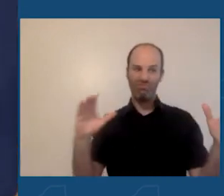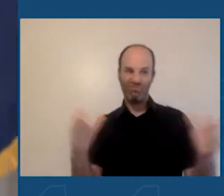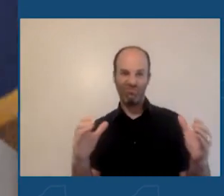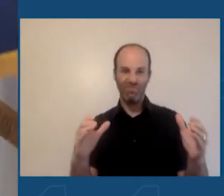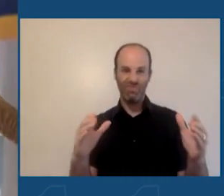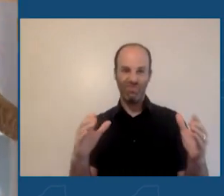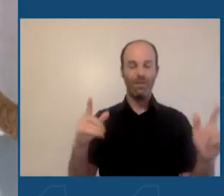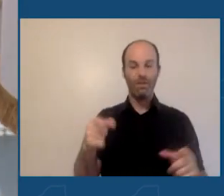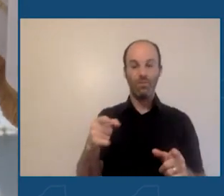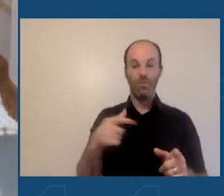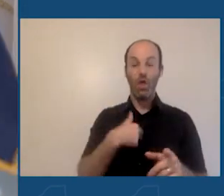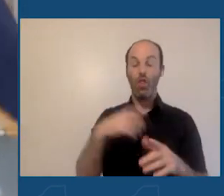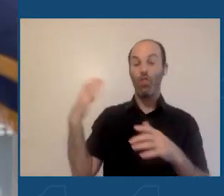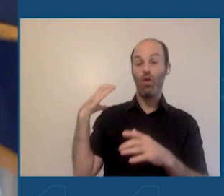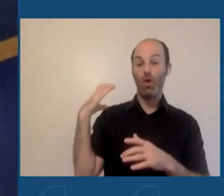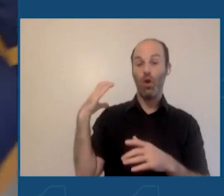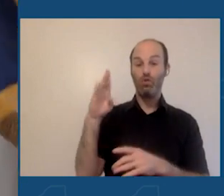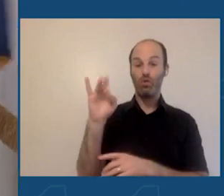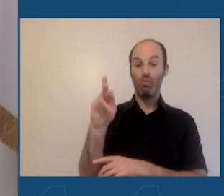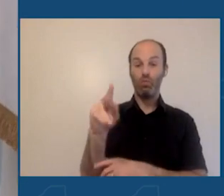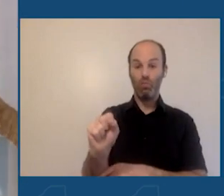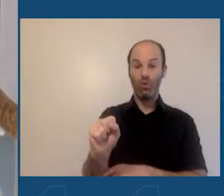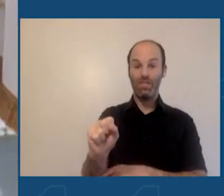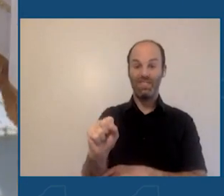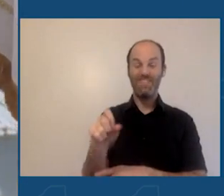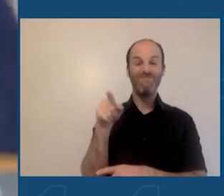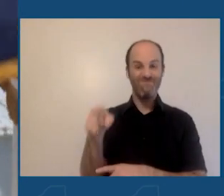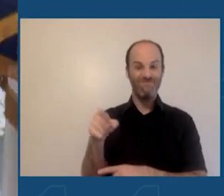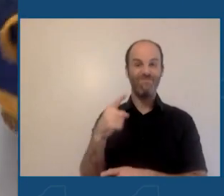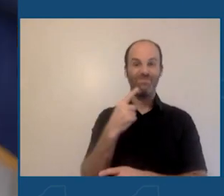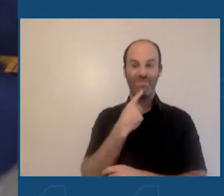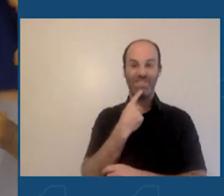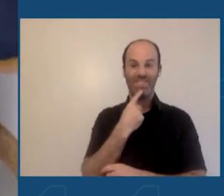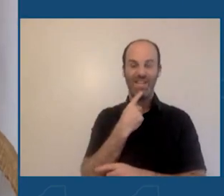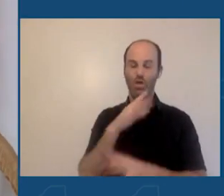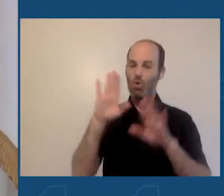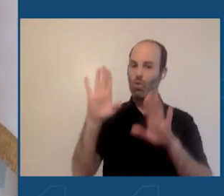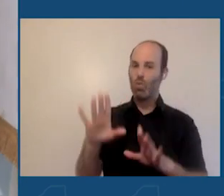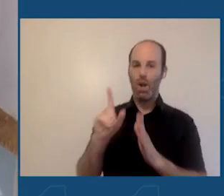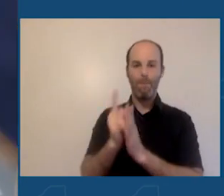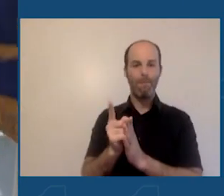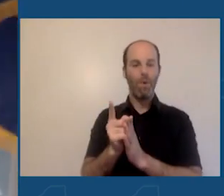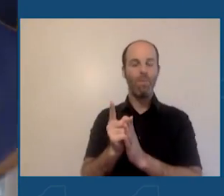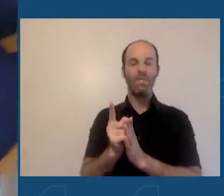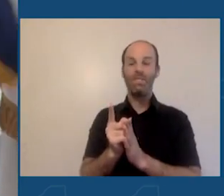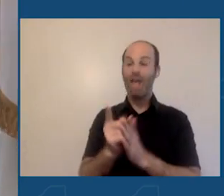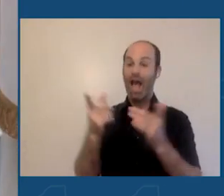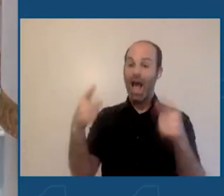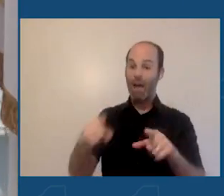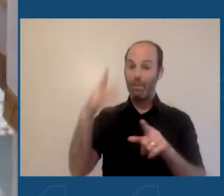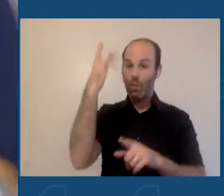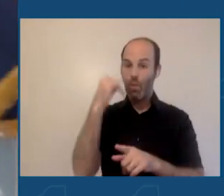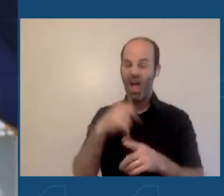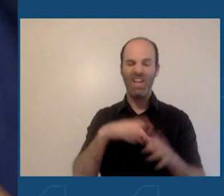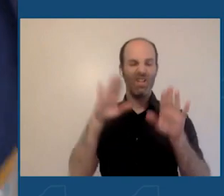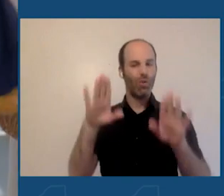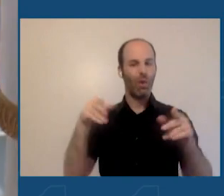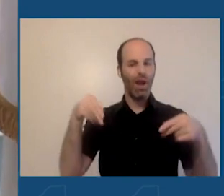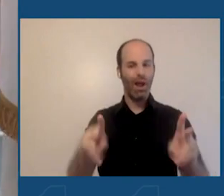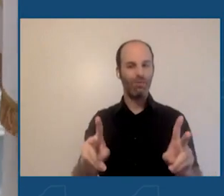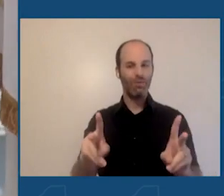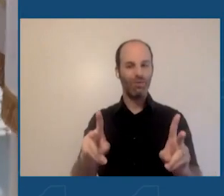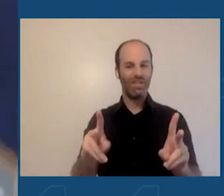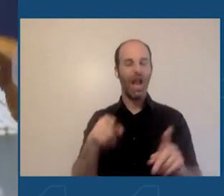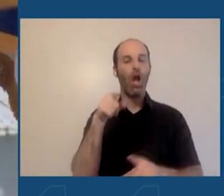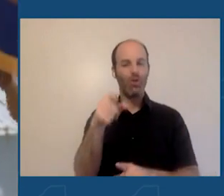he's celebrated, what an incredible individual. Great moments are born from great opportunity. And that's exactly what you have in front of